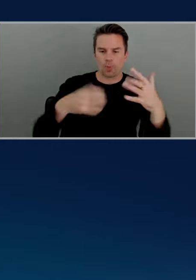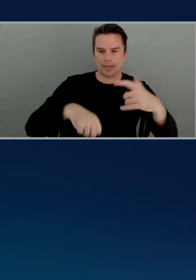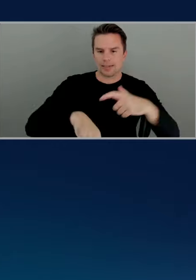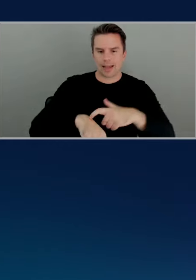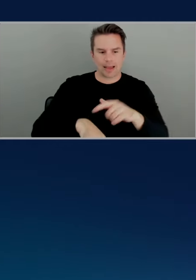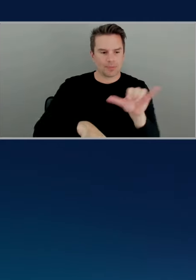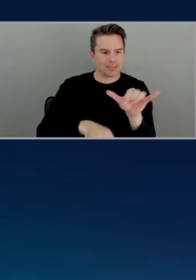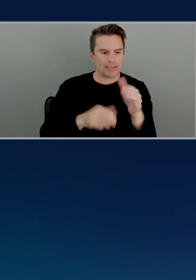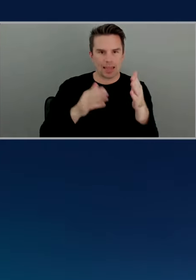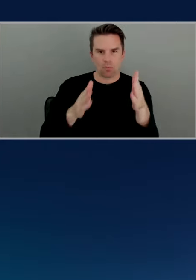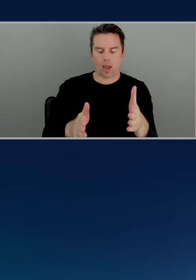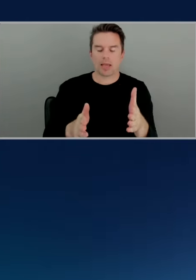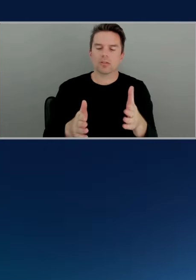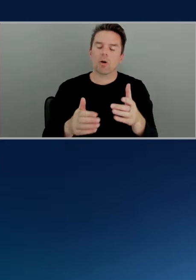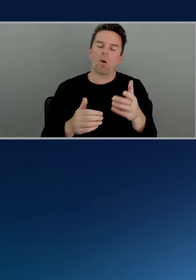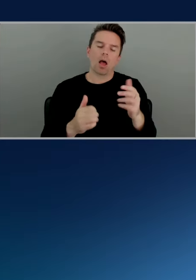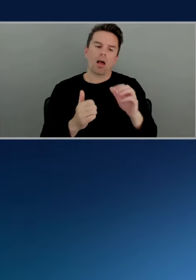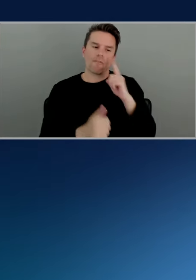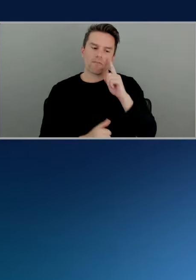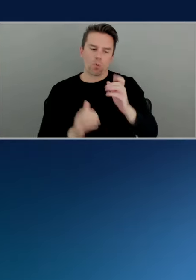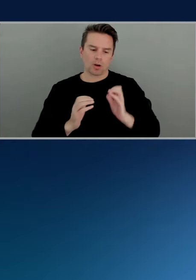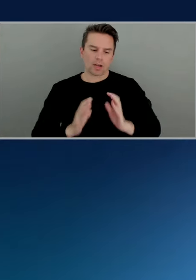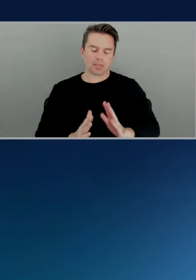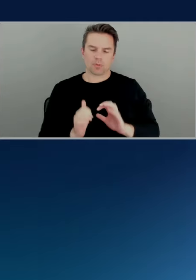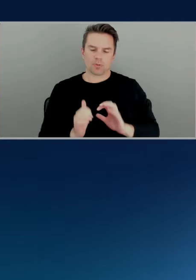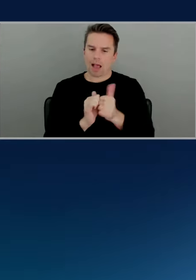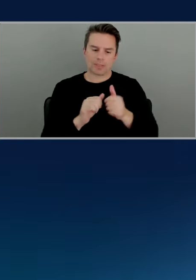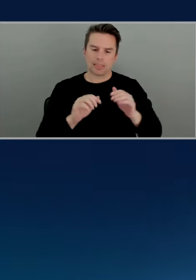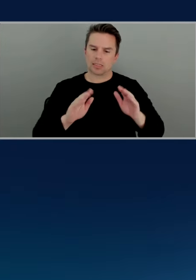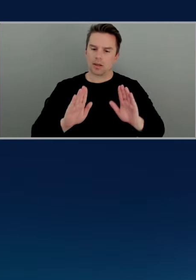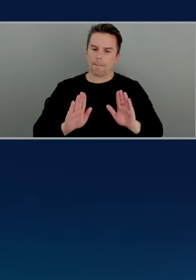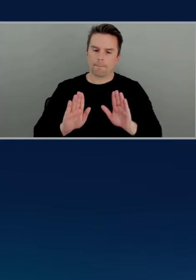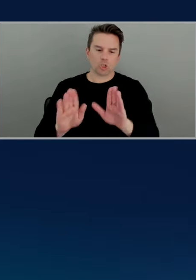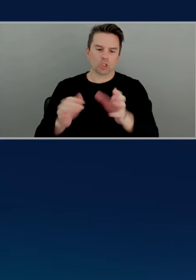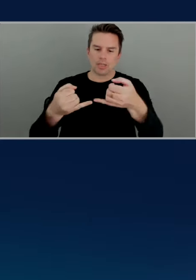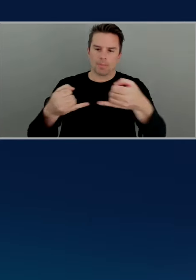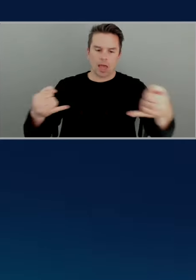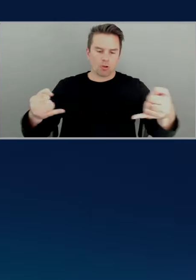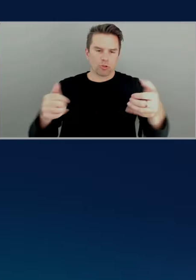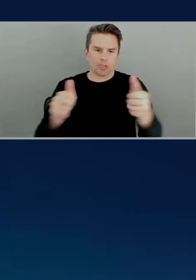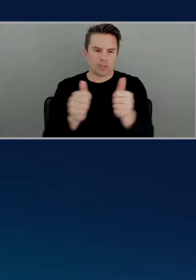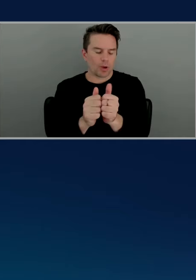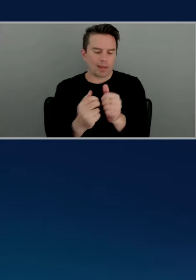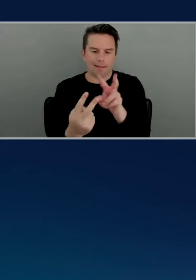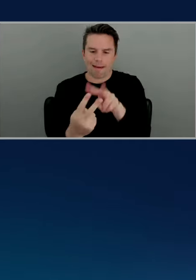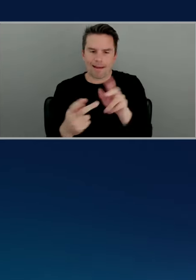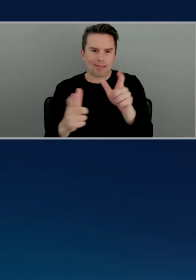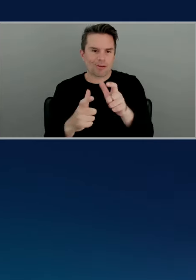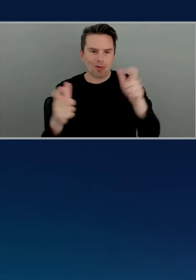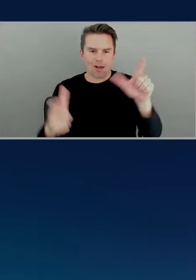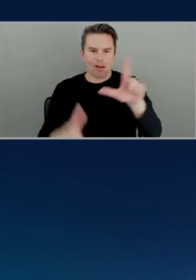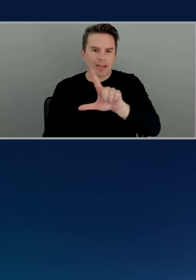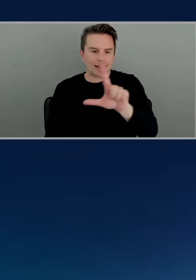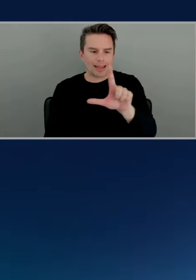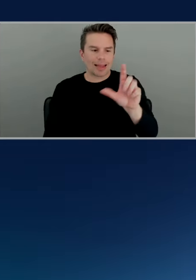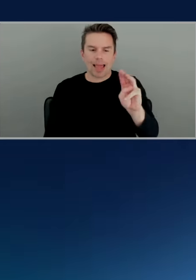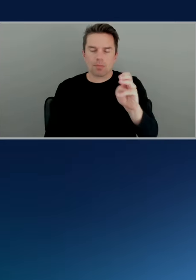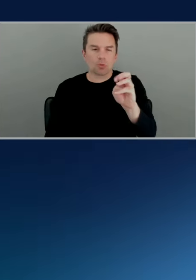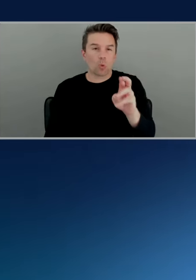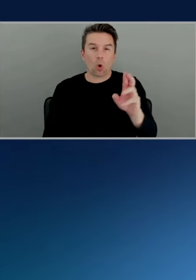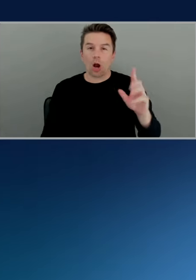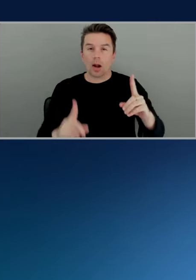the benefits here with either like very large LLMs or complex, question